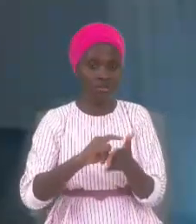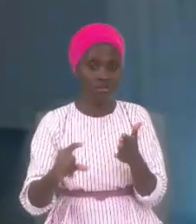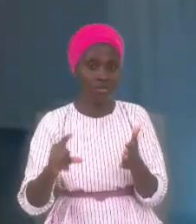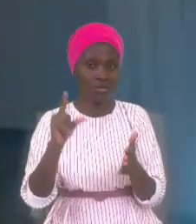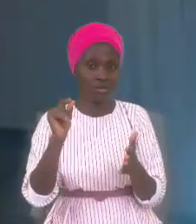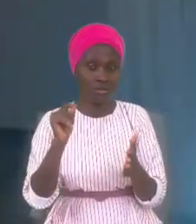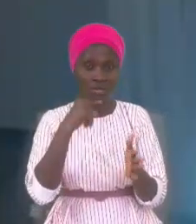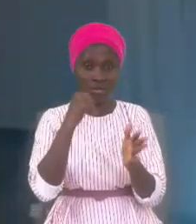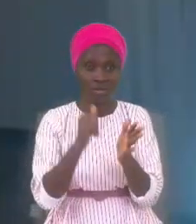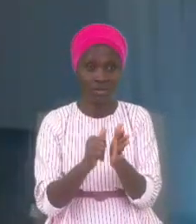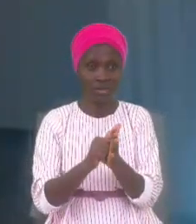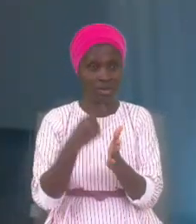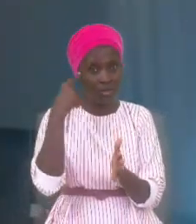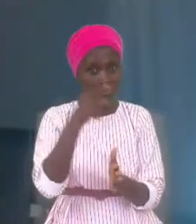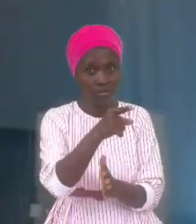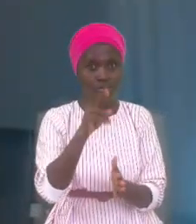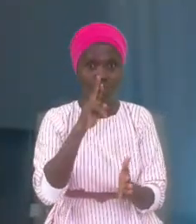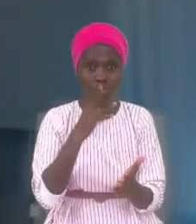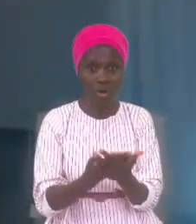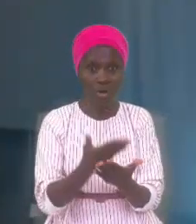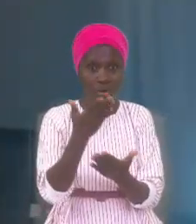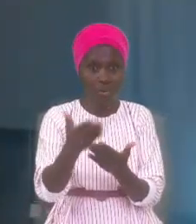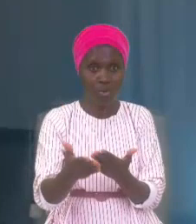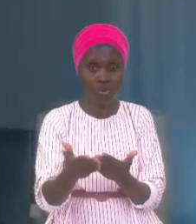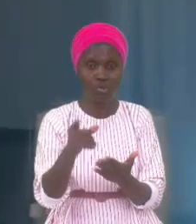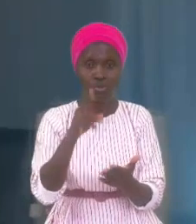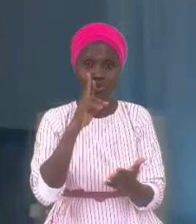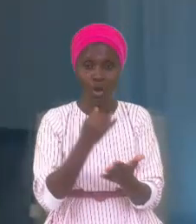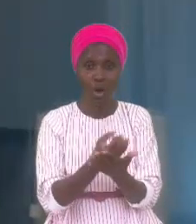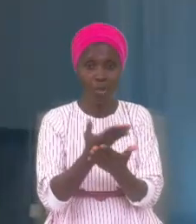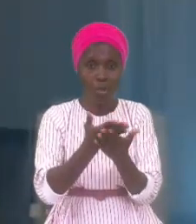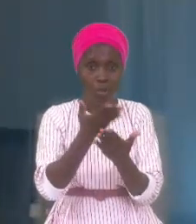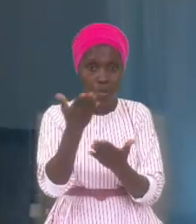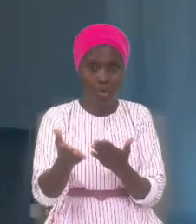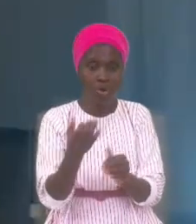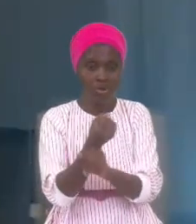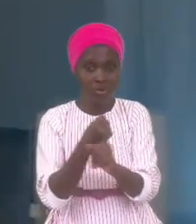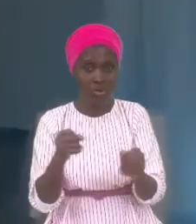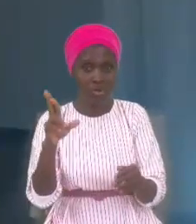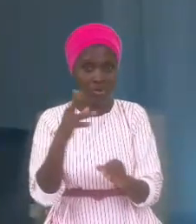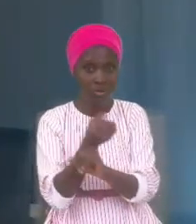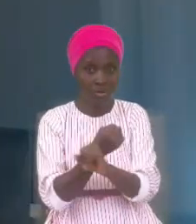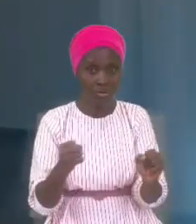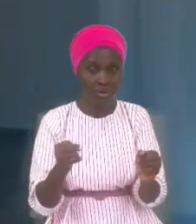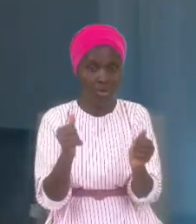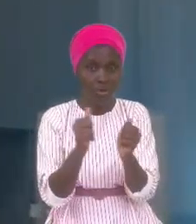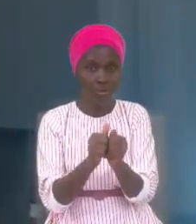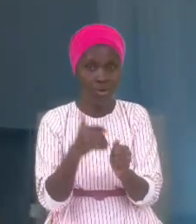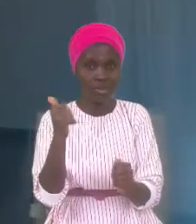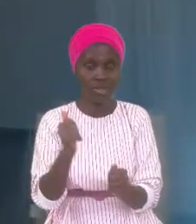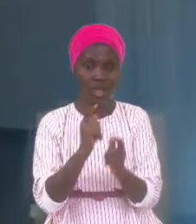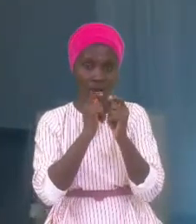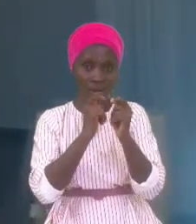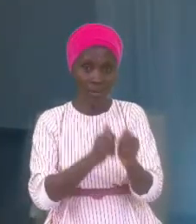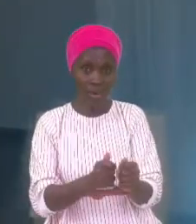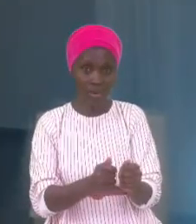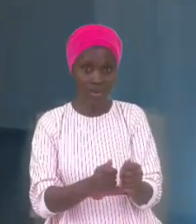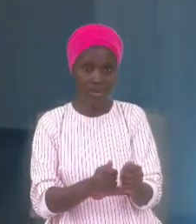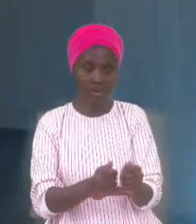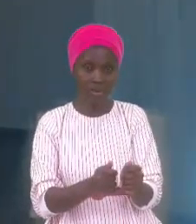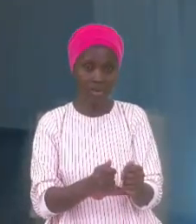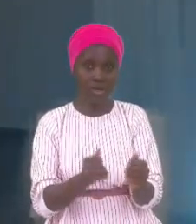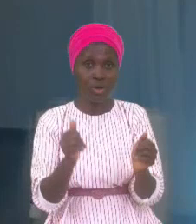are bought, purchased, and saved, and redeemed with a price. Therefore,